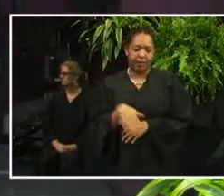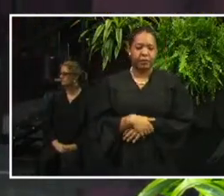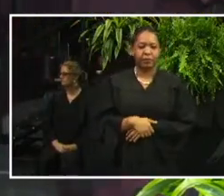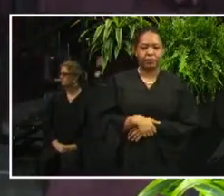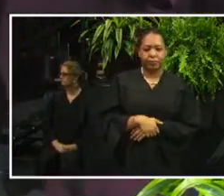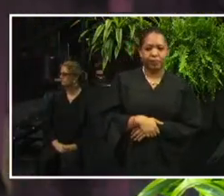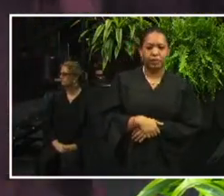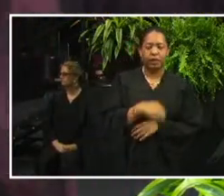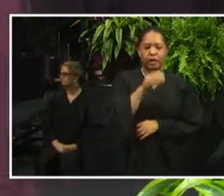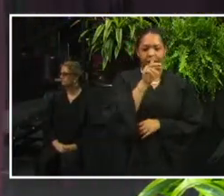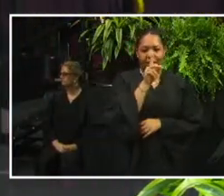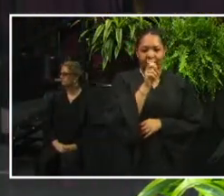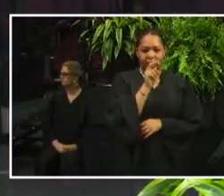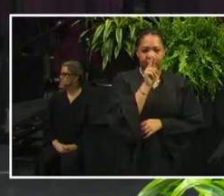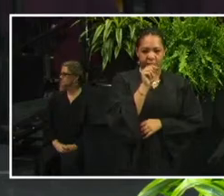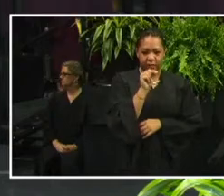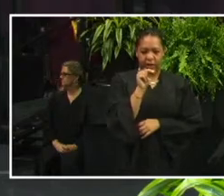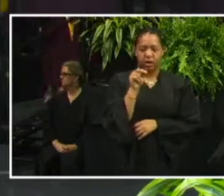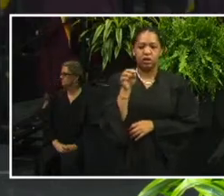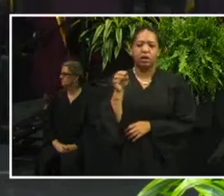Cameron Marquise Andrews.